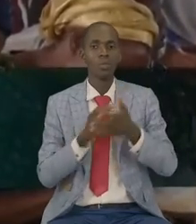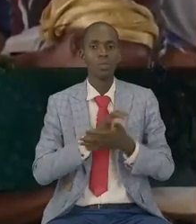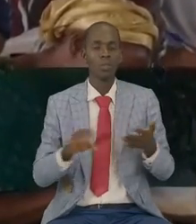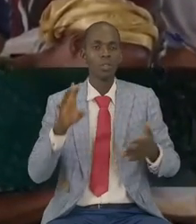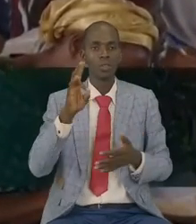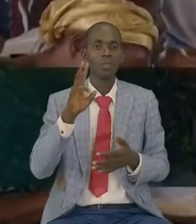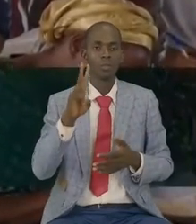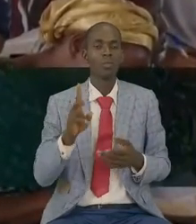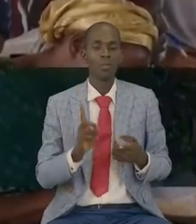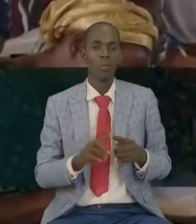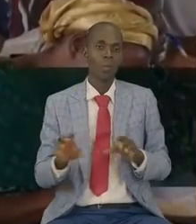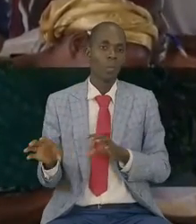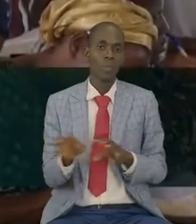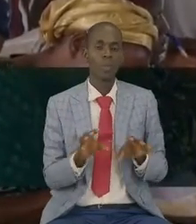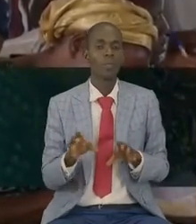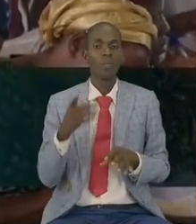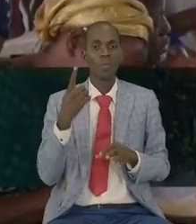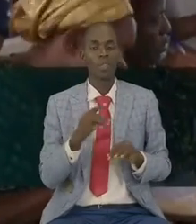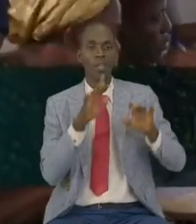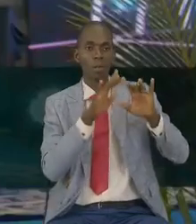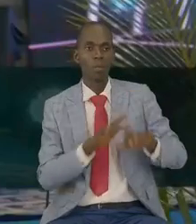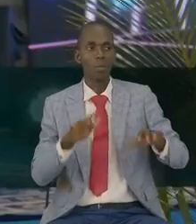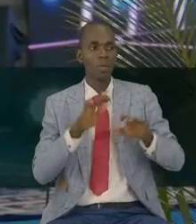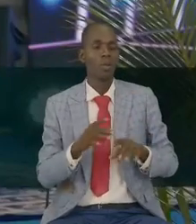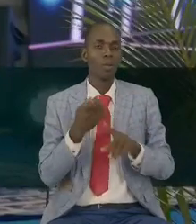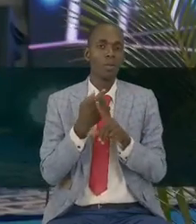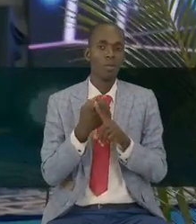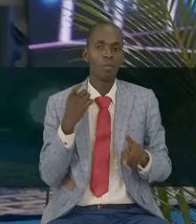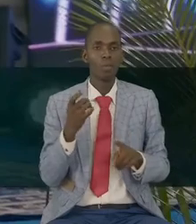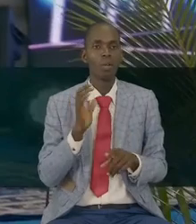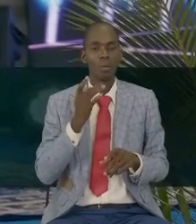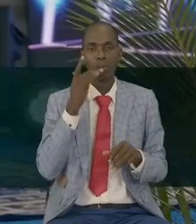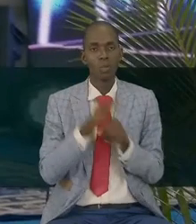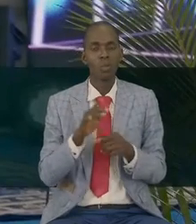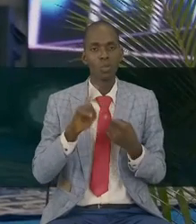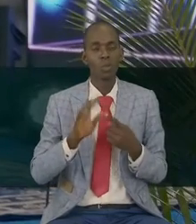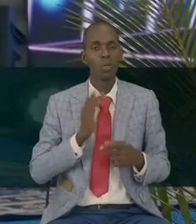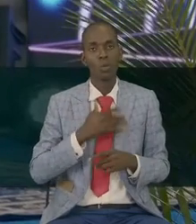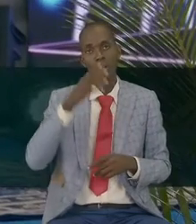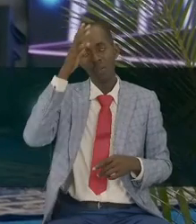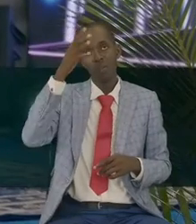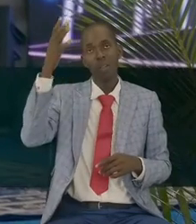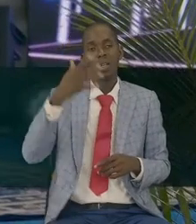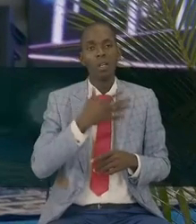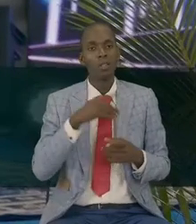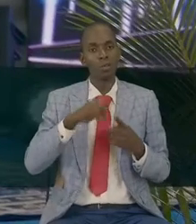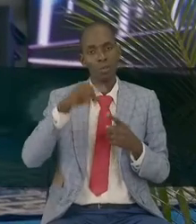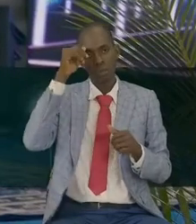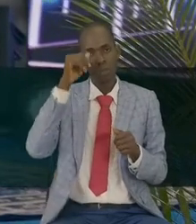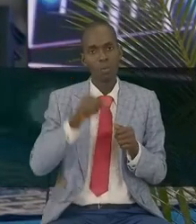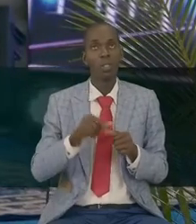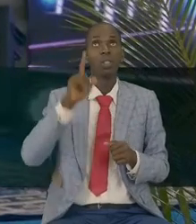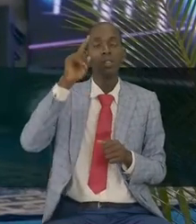To perform the mercy promised to our fathers and to remember his